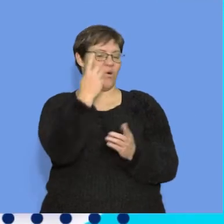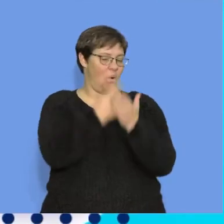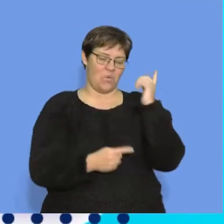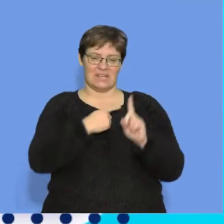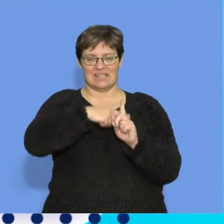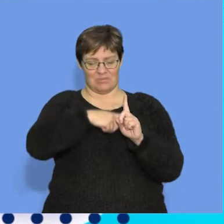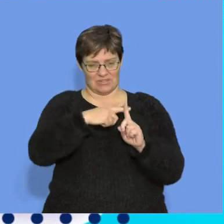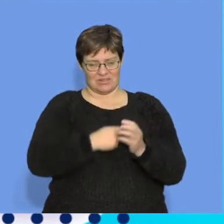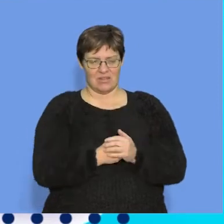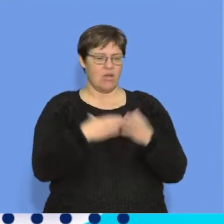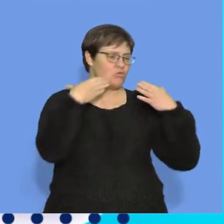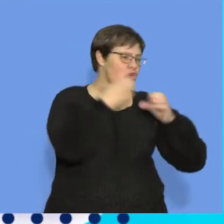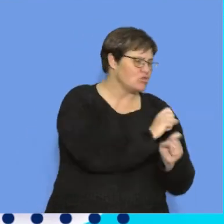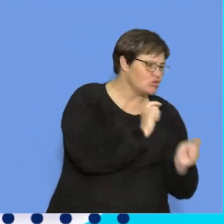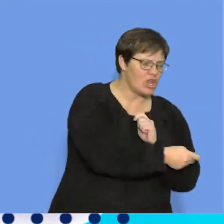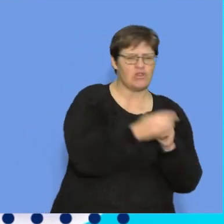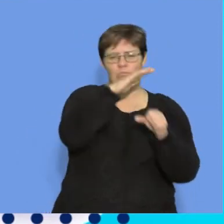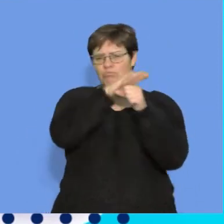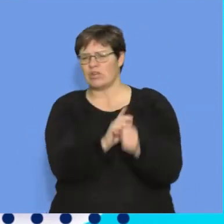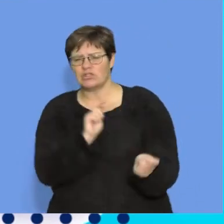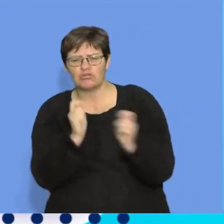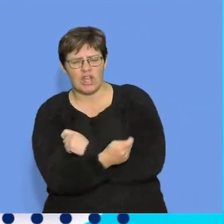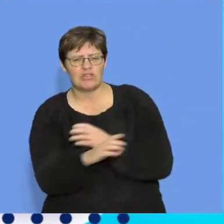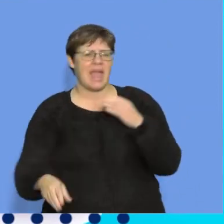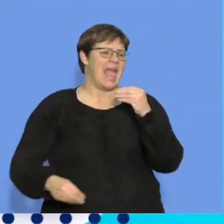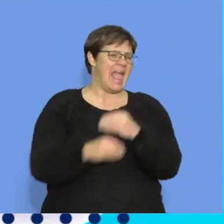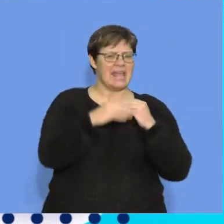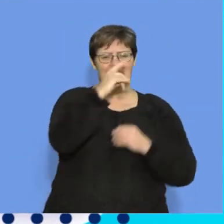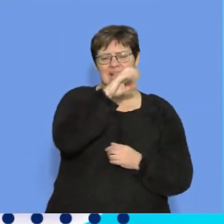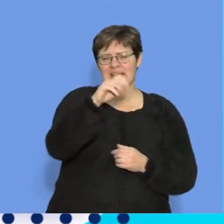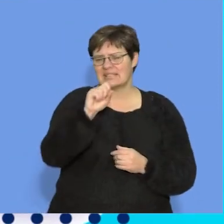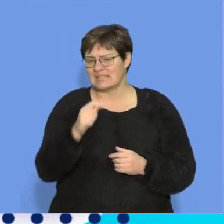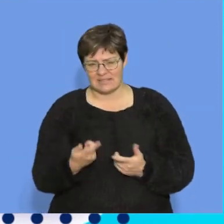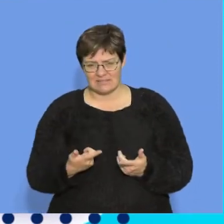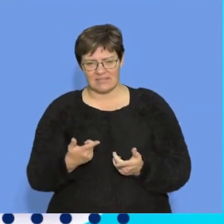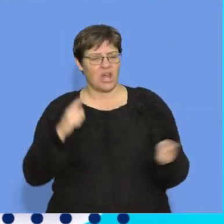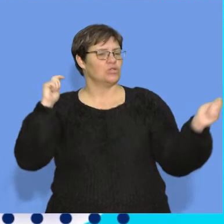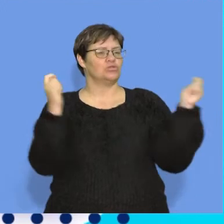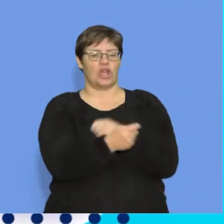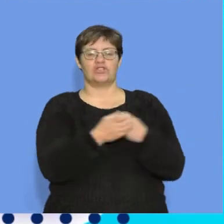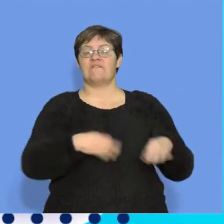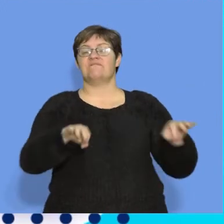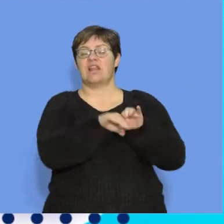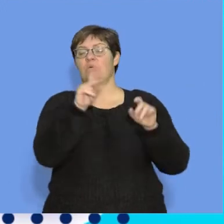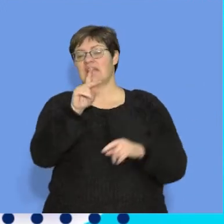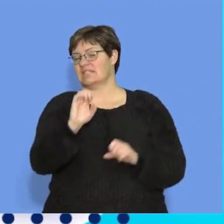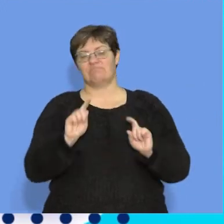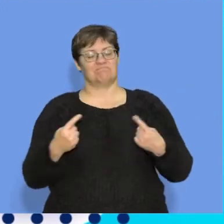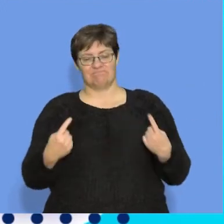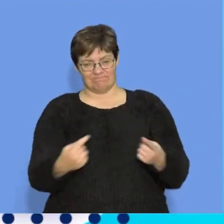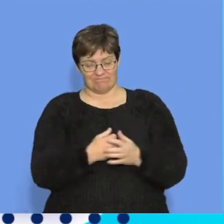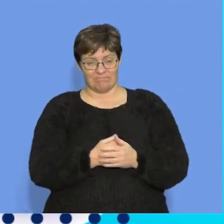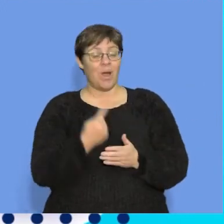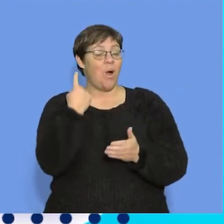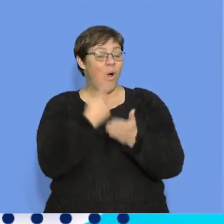change concentration, you change pressure, you add a catalyst, you're not going to change the value of the Kc.